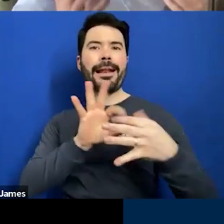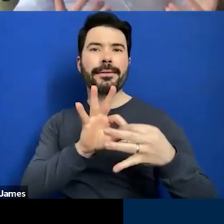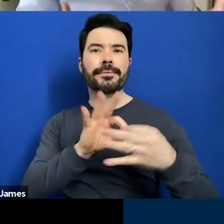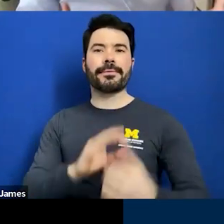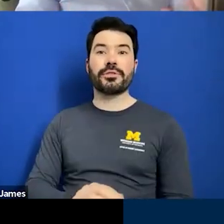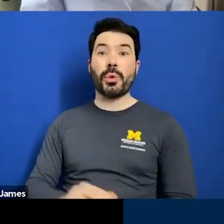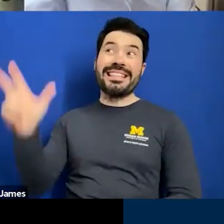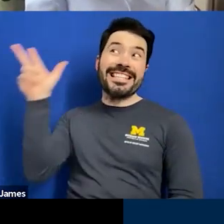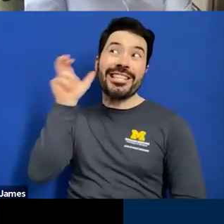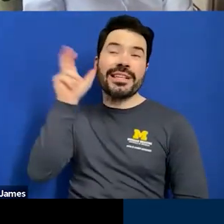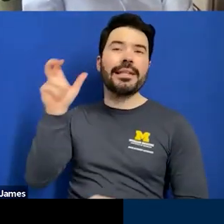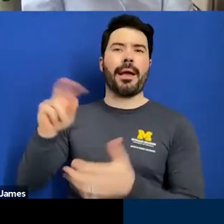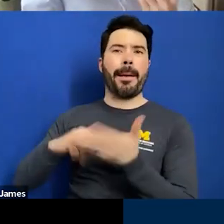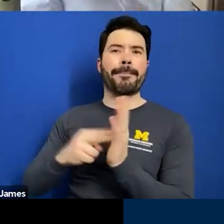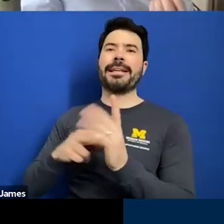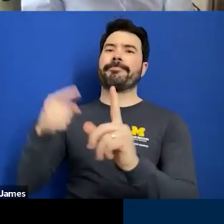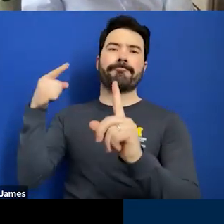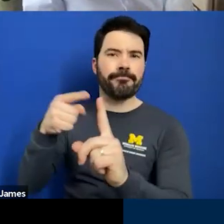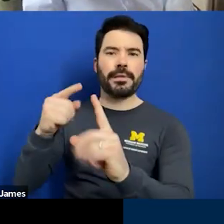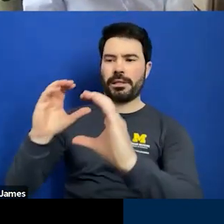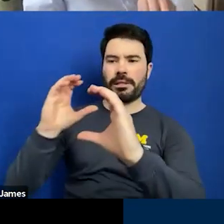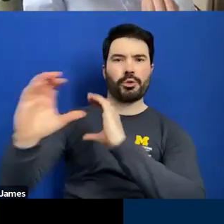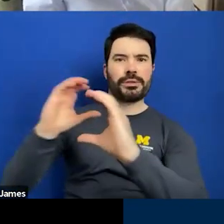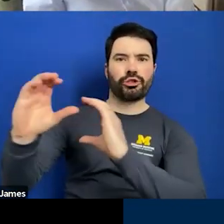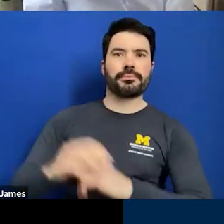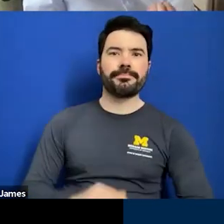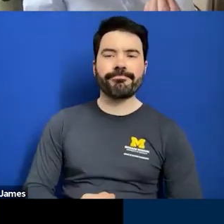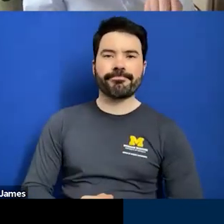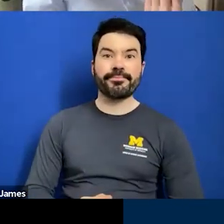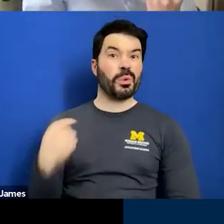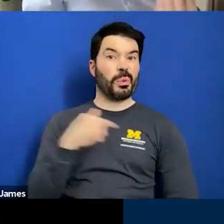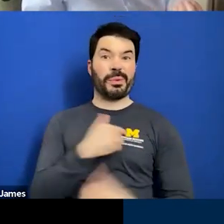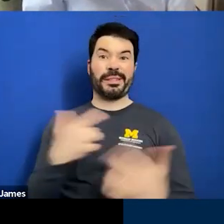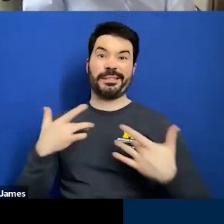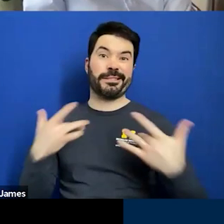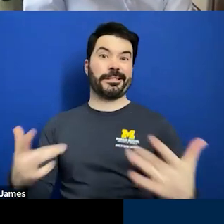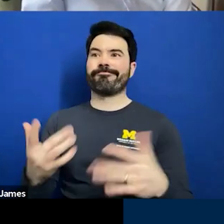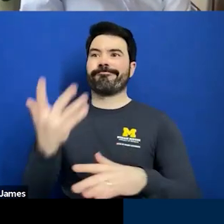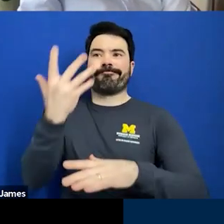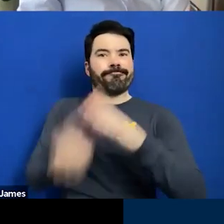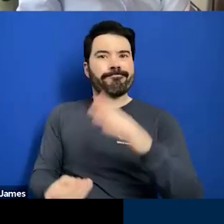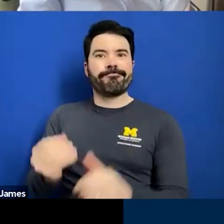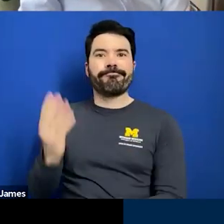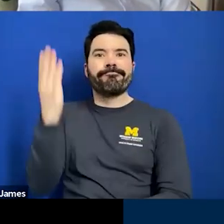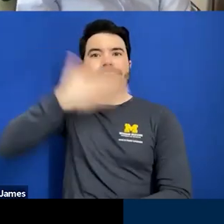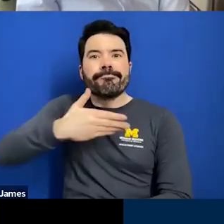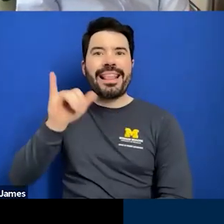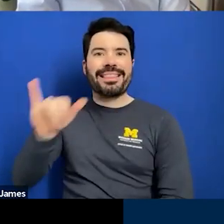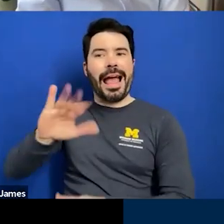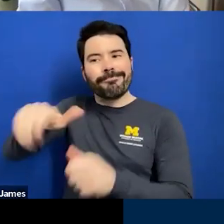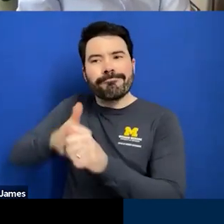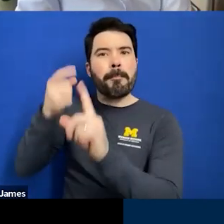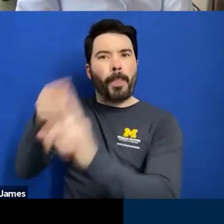are really talking about communication, and we often lose sight of this salient point. So our